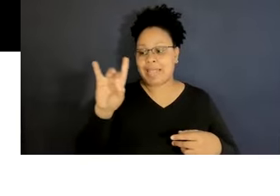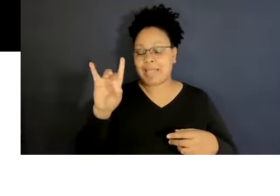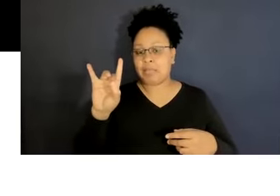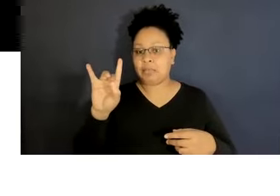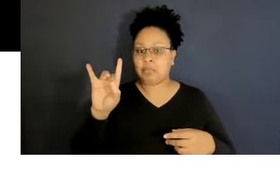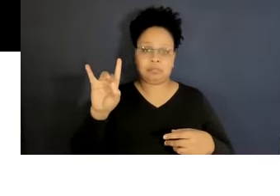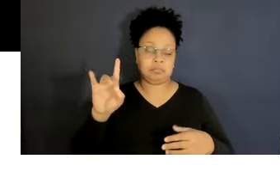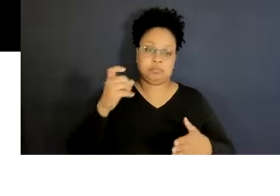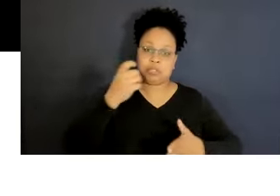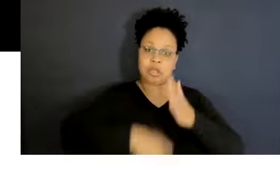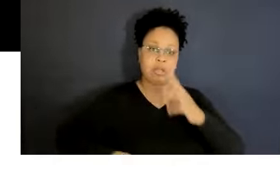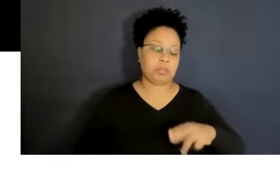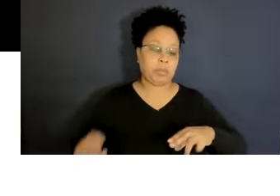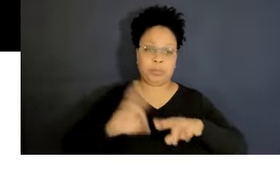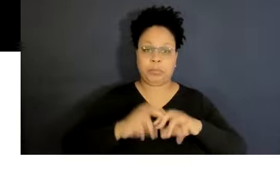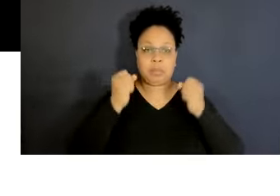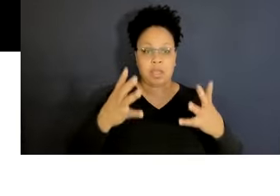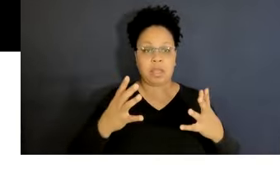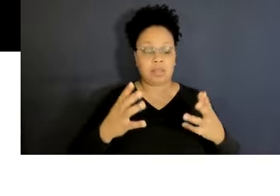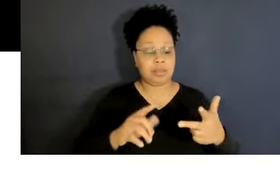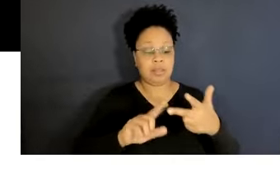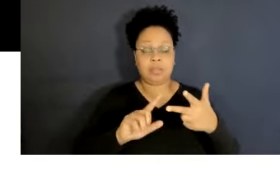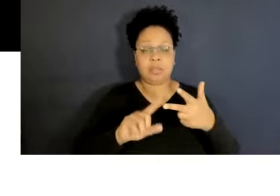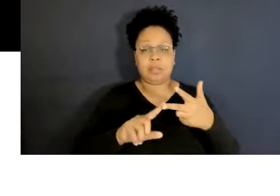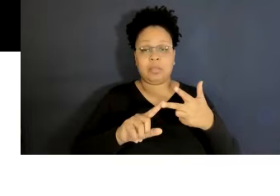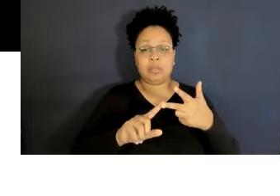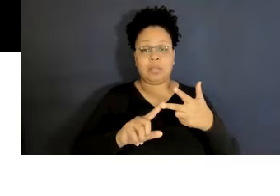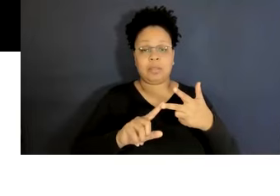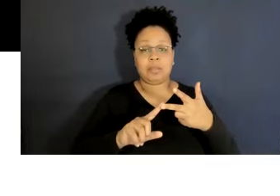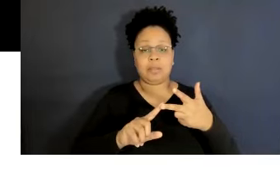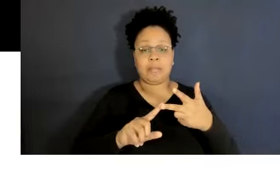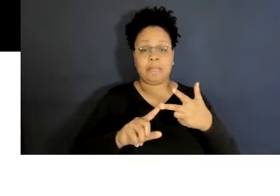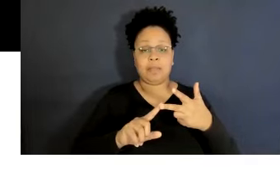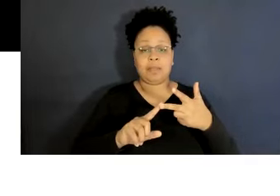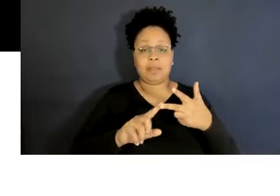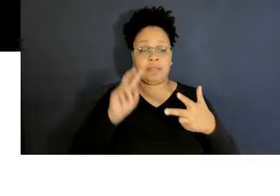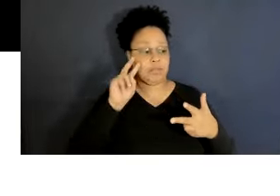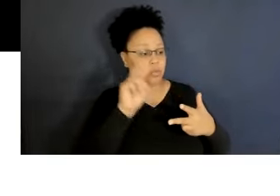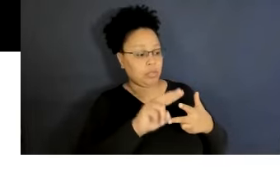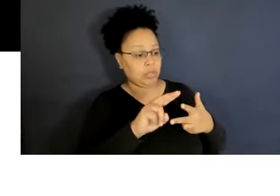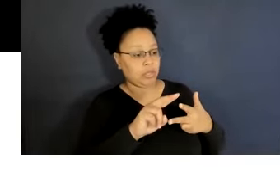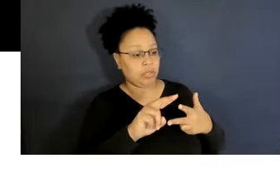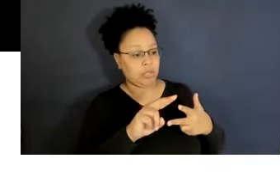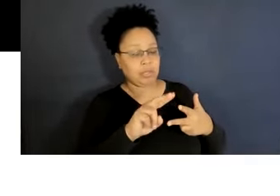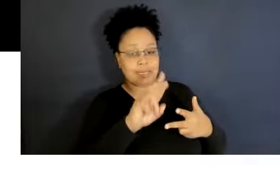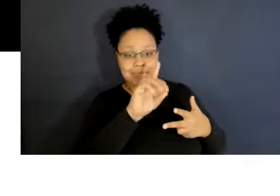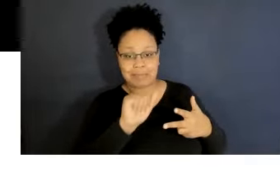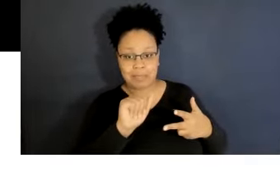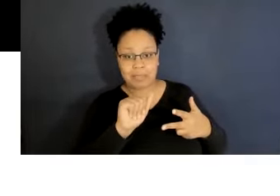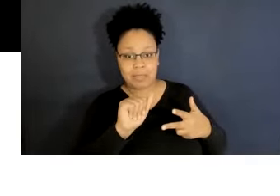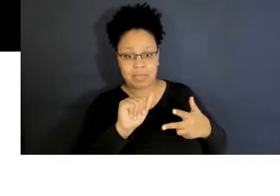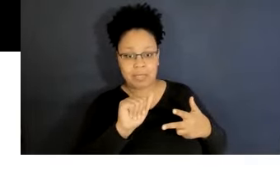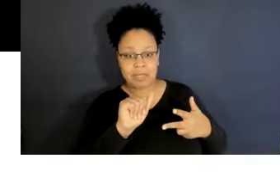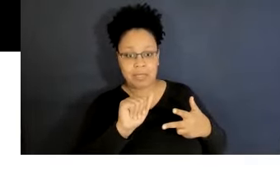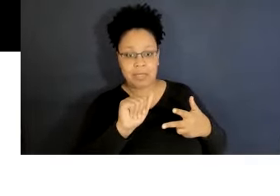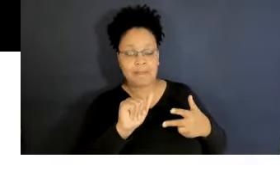the reason I'm saying number three is people look at people with disabilities, instead of looking at them as a person first, they look at their